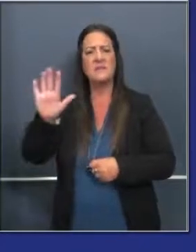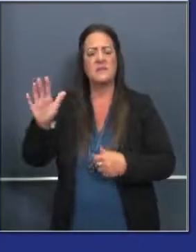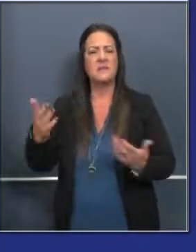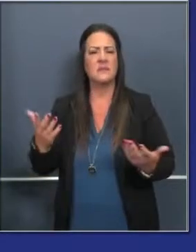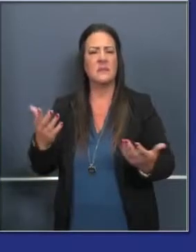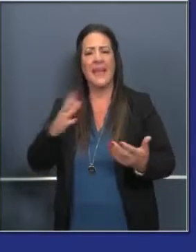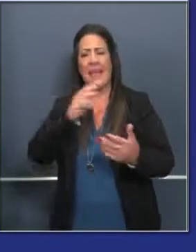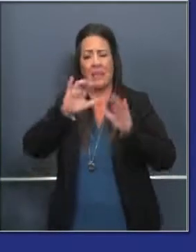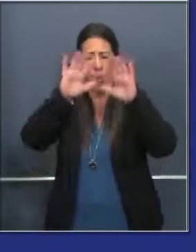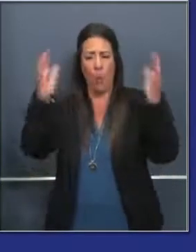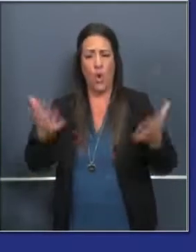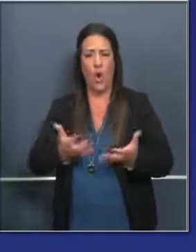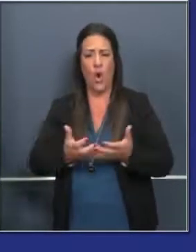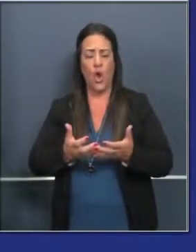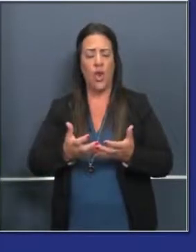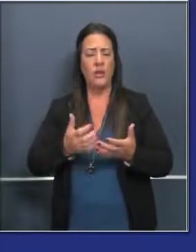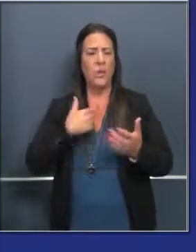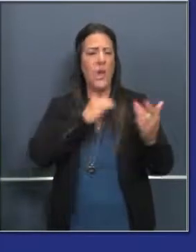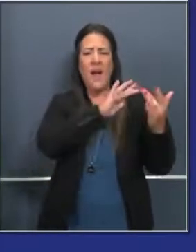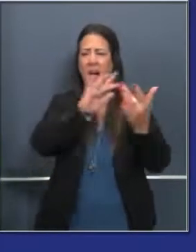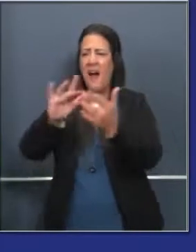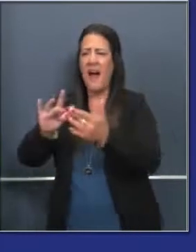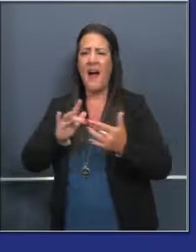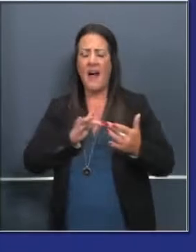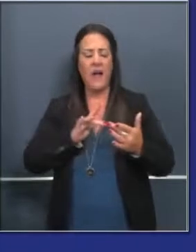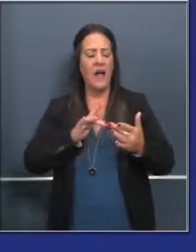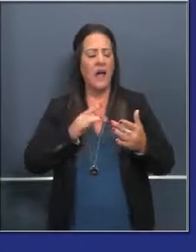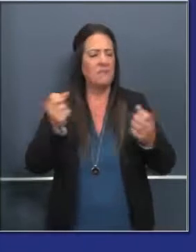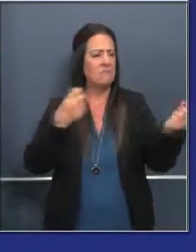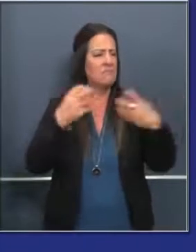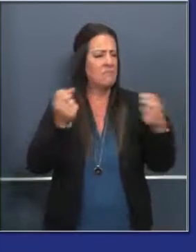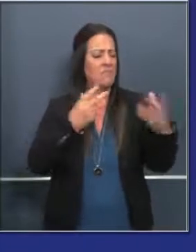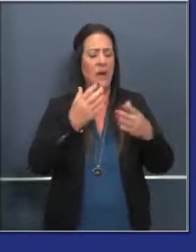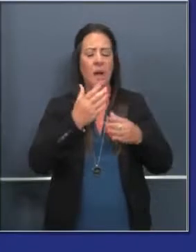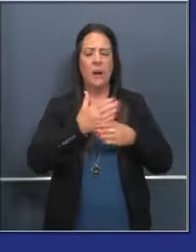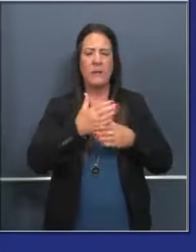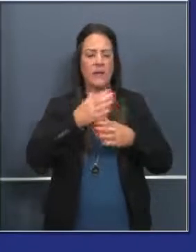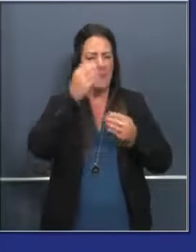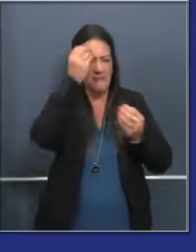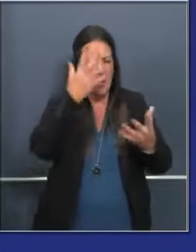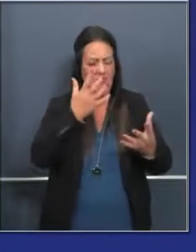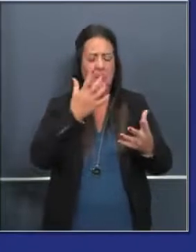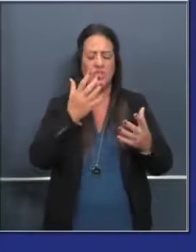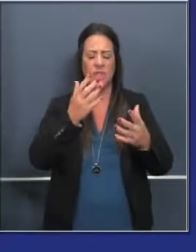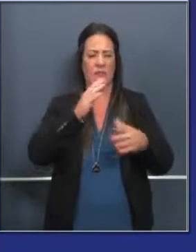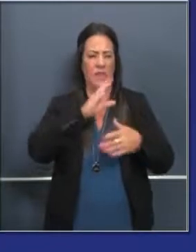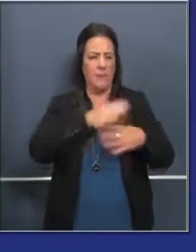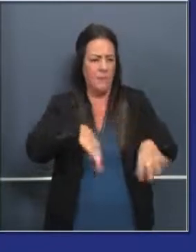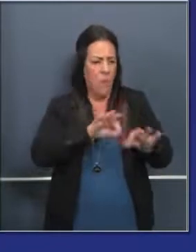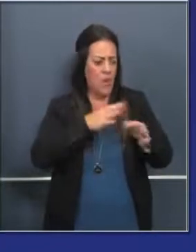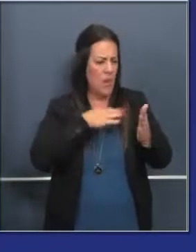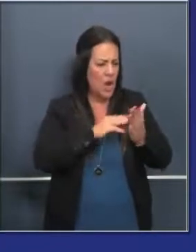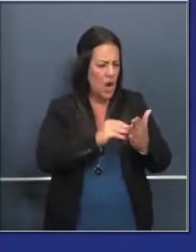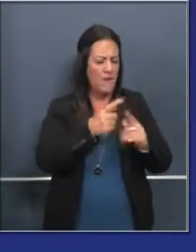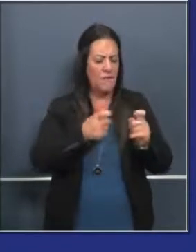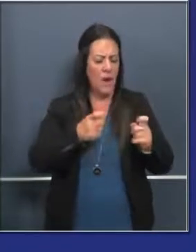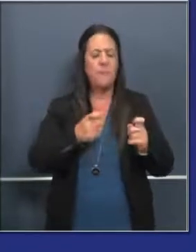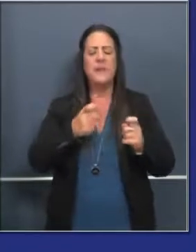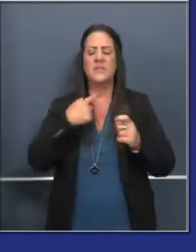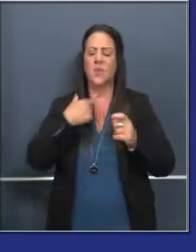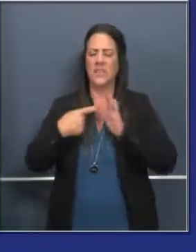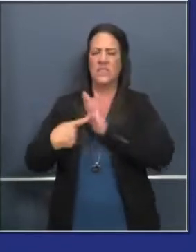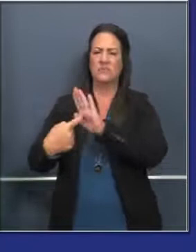the rest of the world. The information that we're now making available is exactly the information we make available